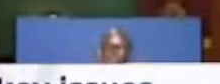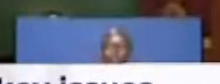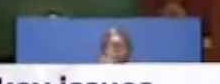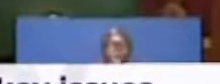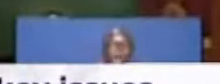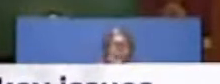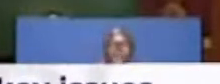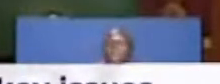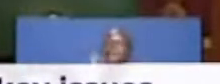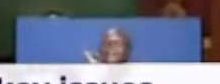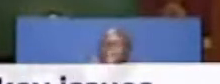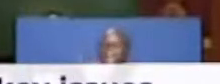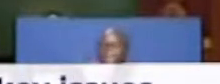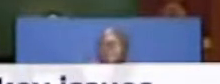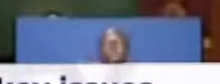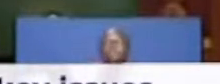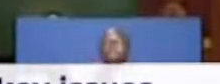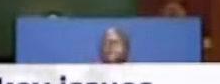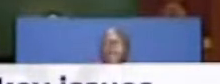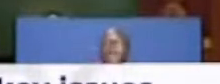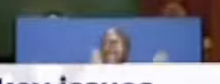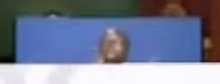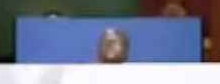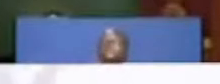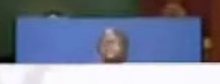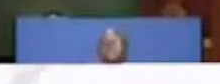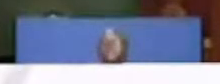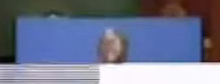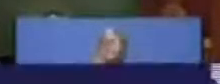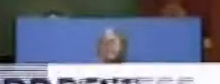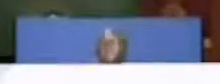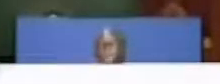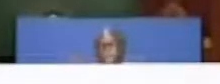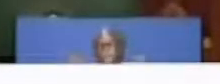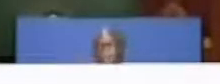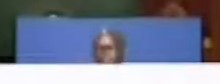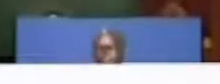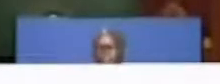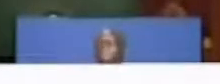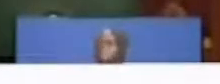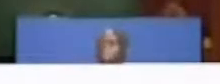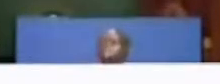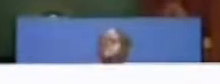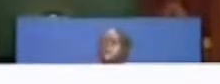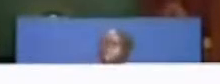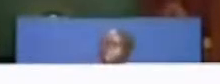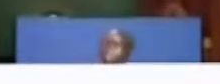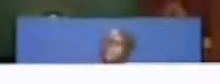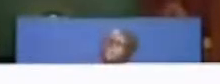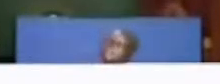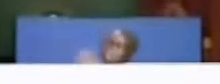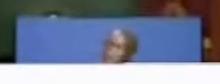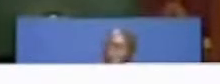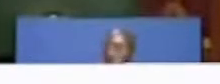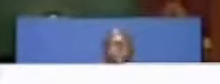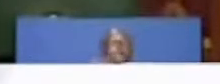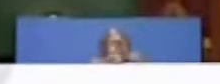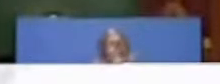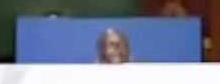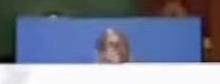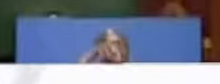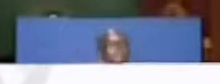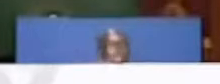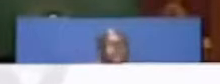railway that had been abandoned for over two decades. But today, it now boasts 18 stations, 46